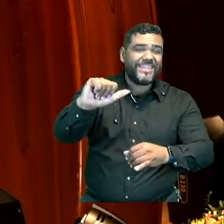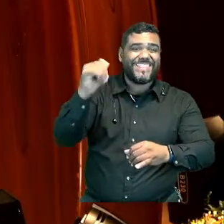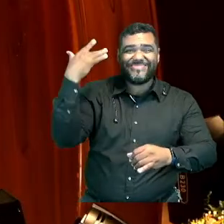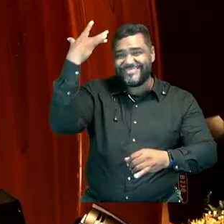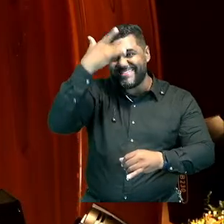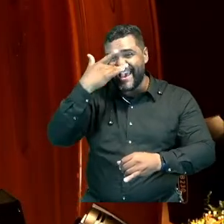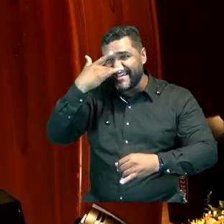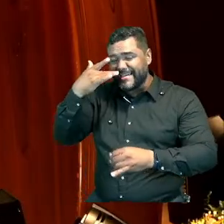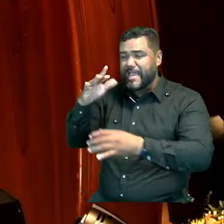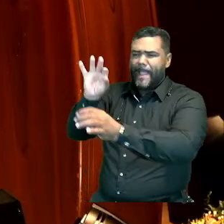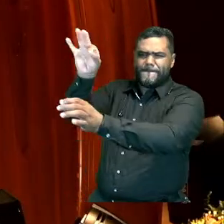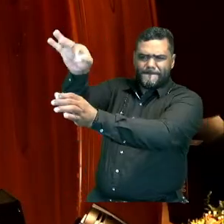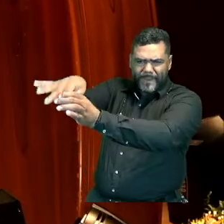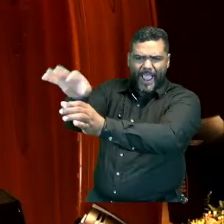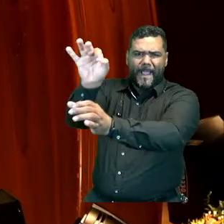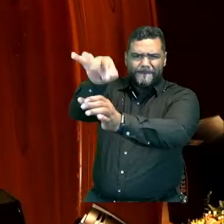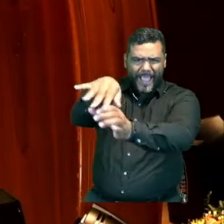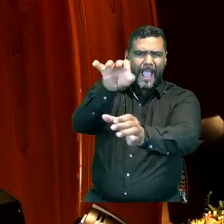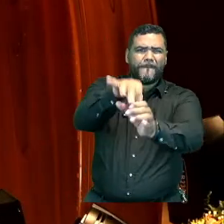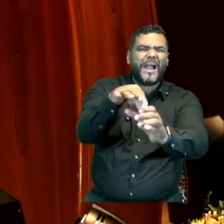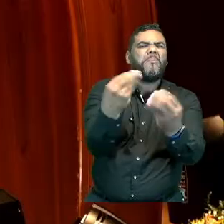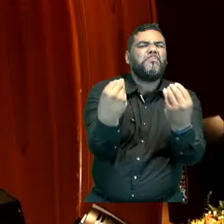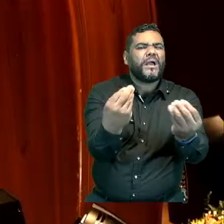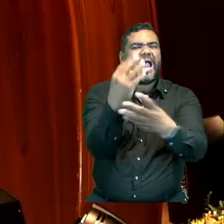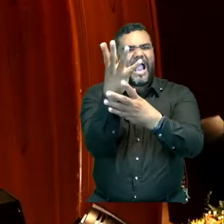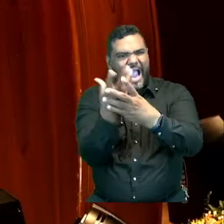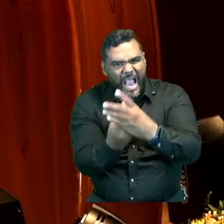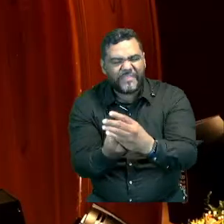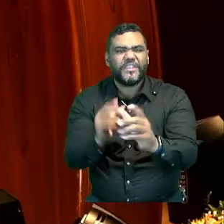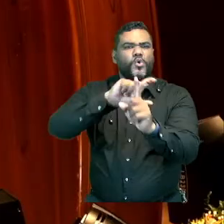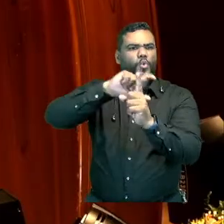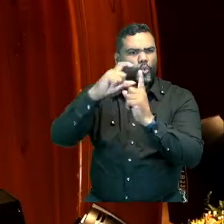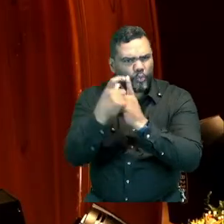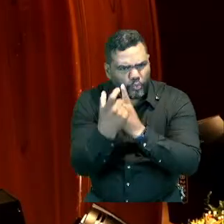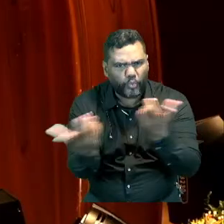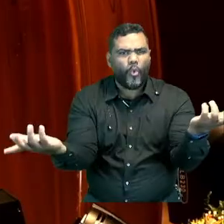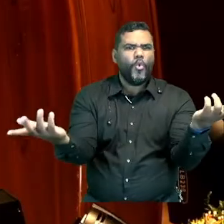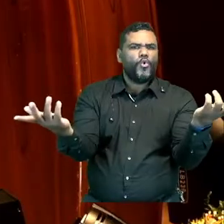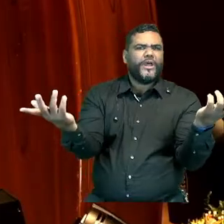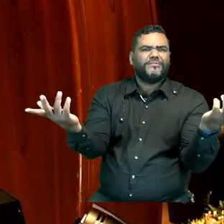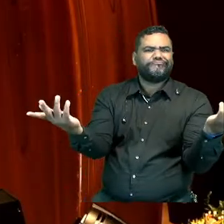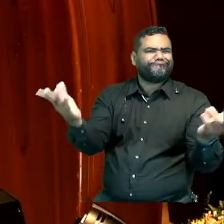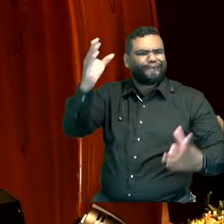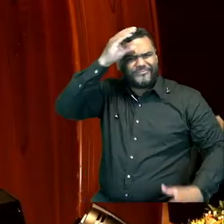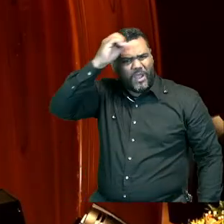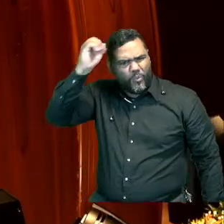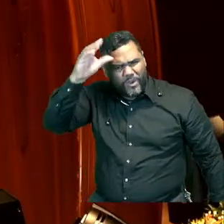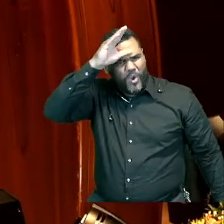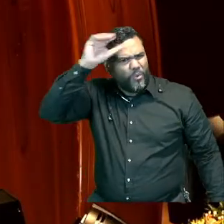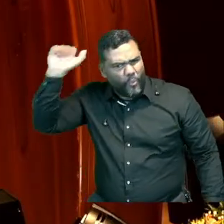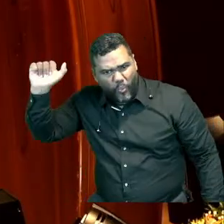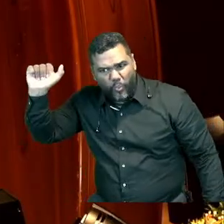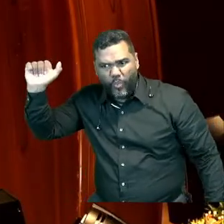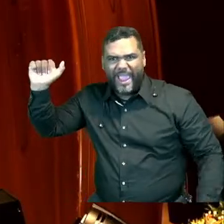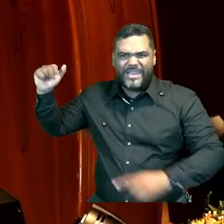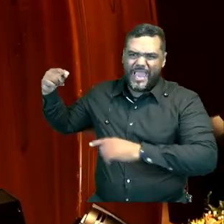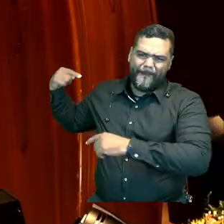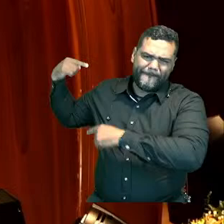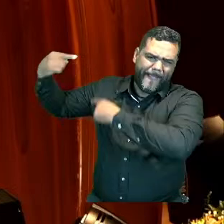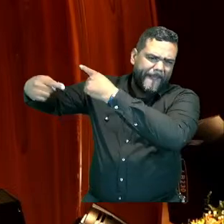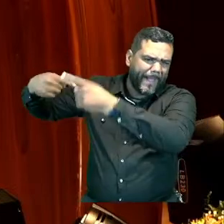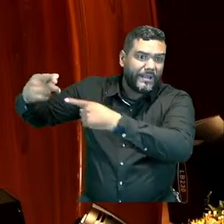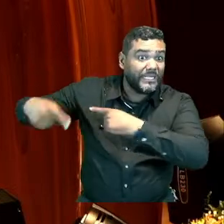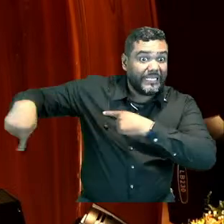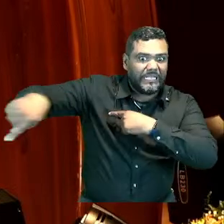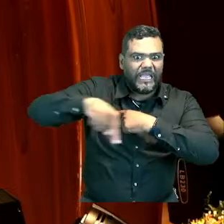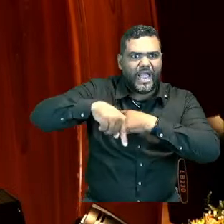Black women, for promoting arts, culture, and Afro-descendant ancestral knowledge, a